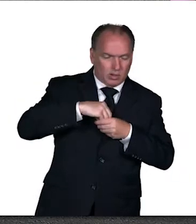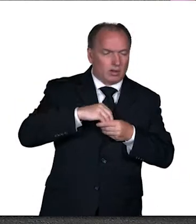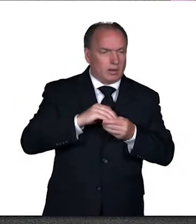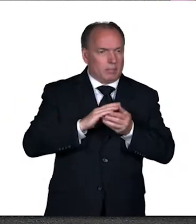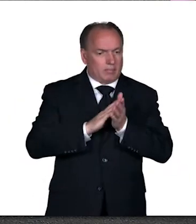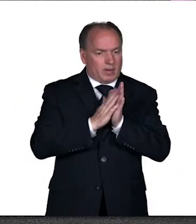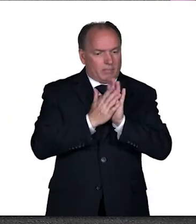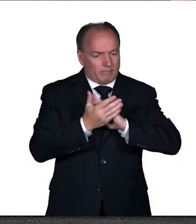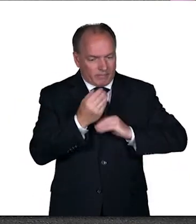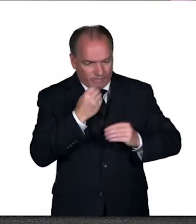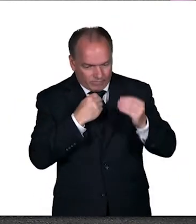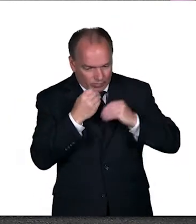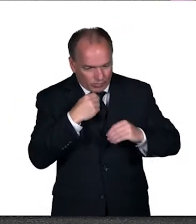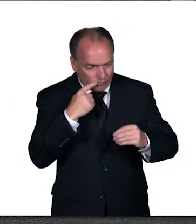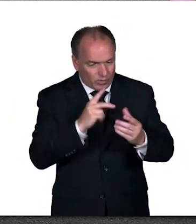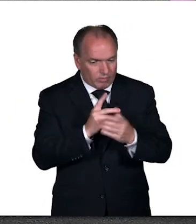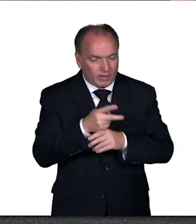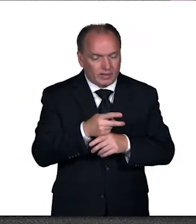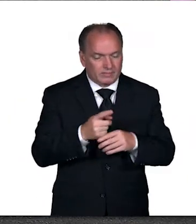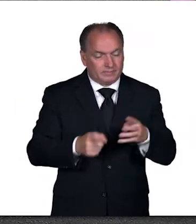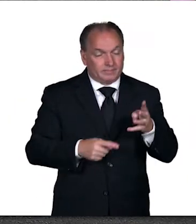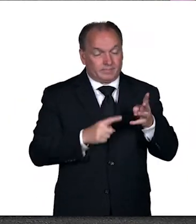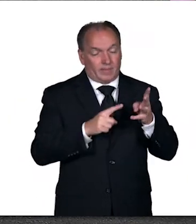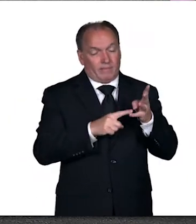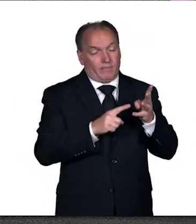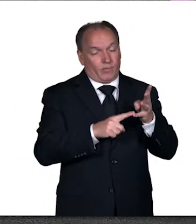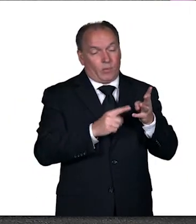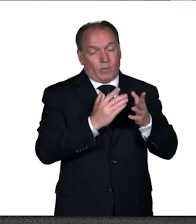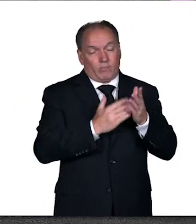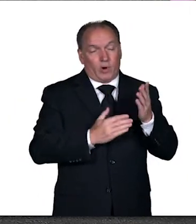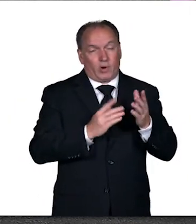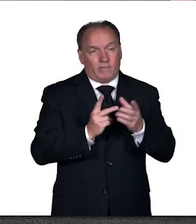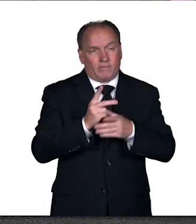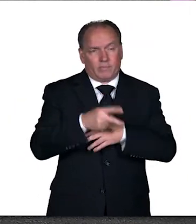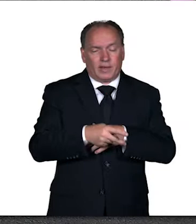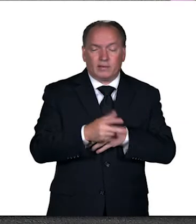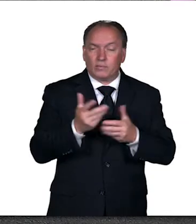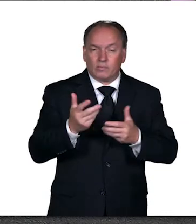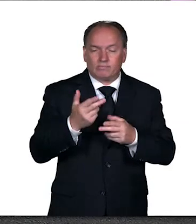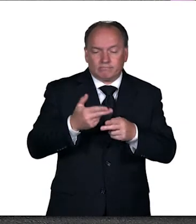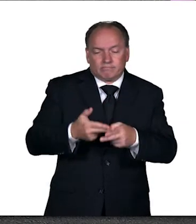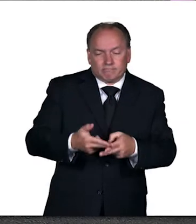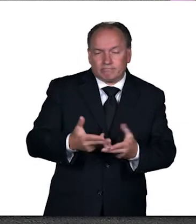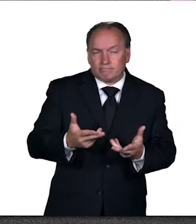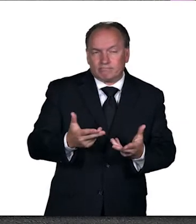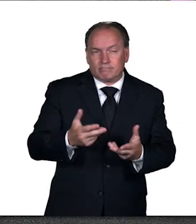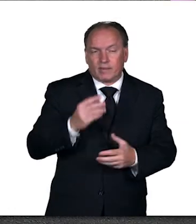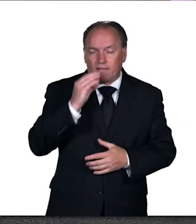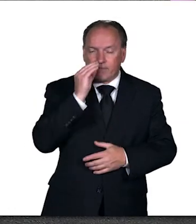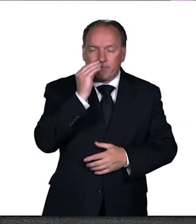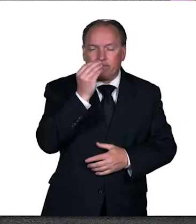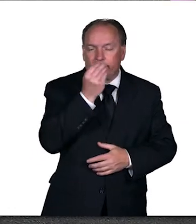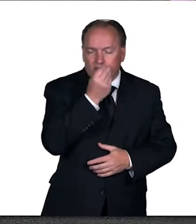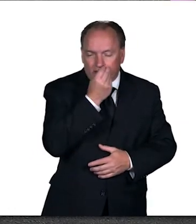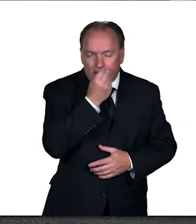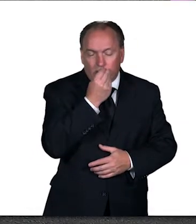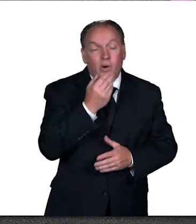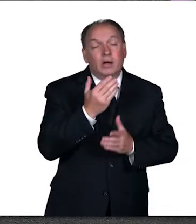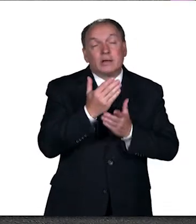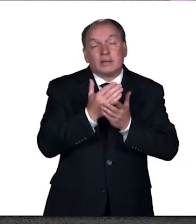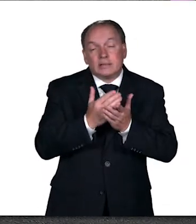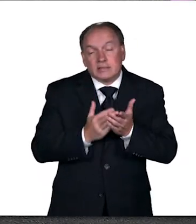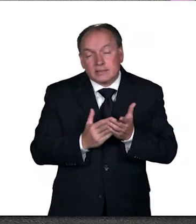plant. Our fourth part of a plant is the flower. Some plants do